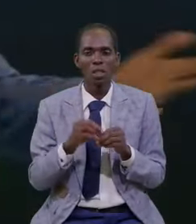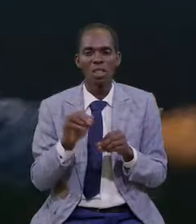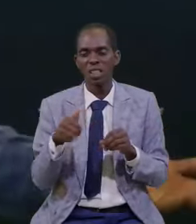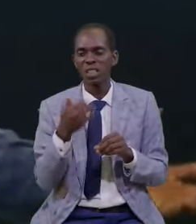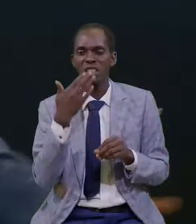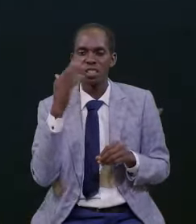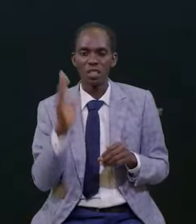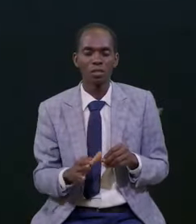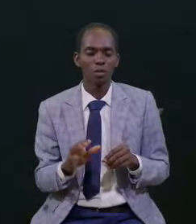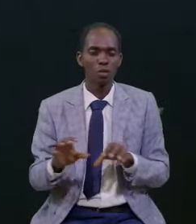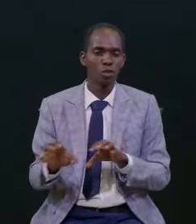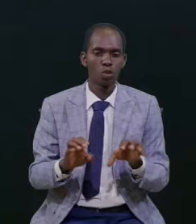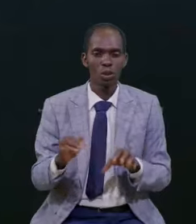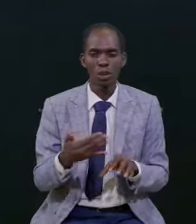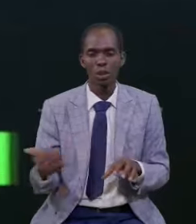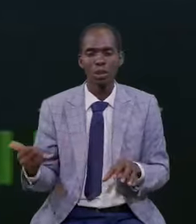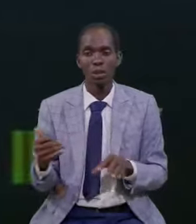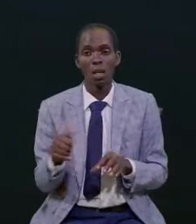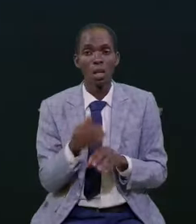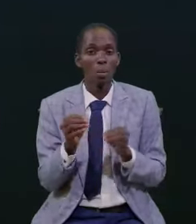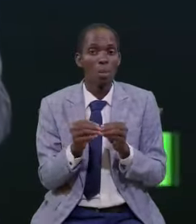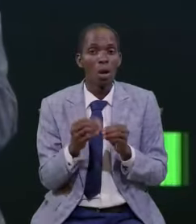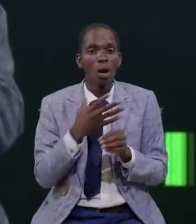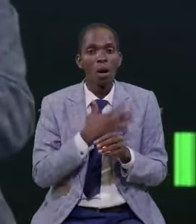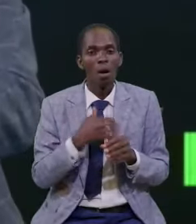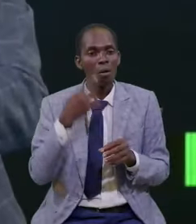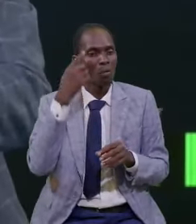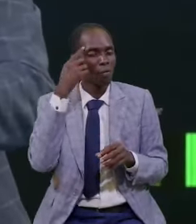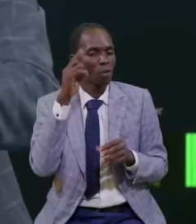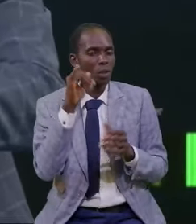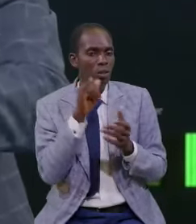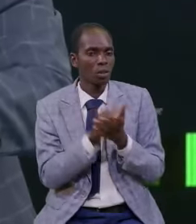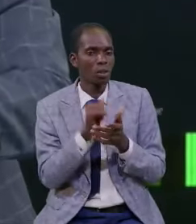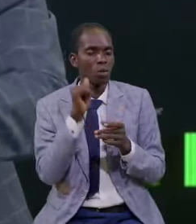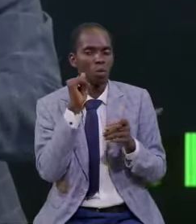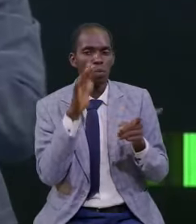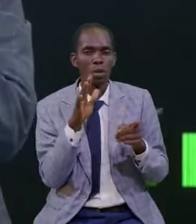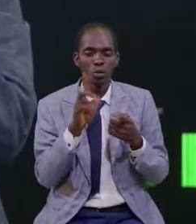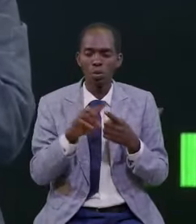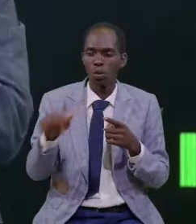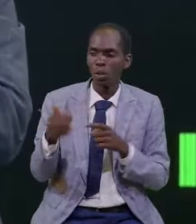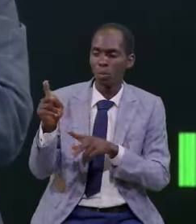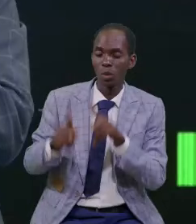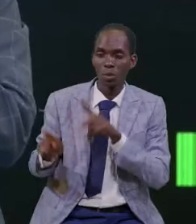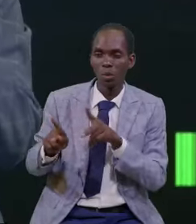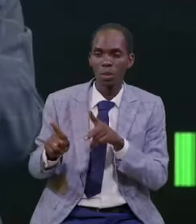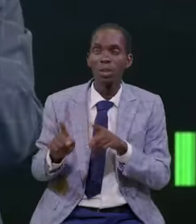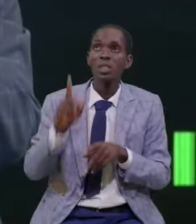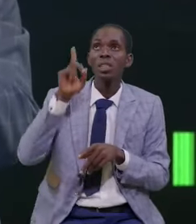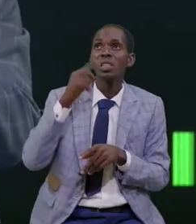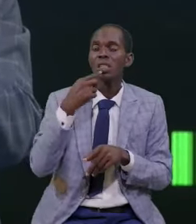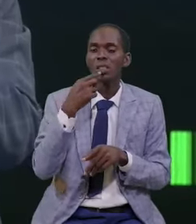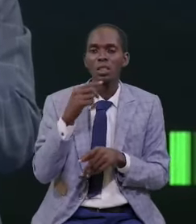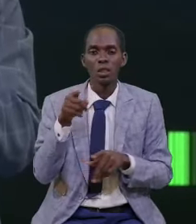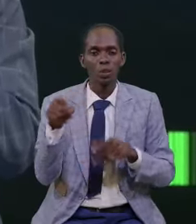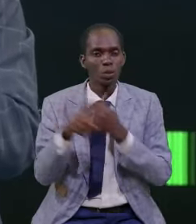And from her to everyone else, it says, he that followeth after me shall